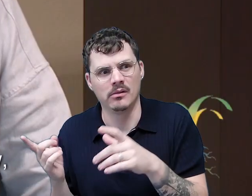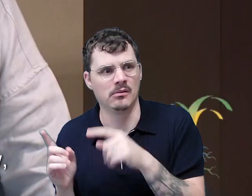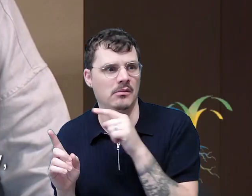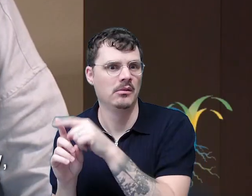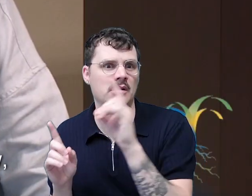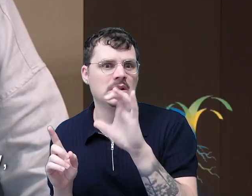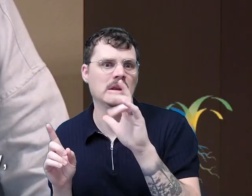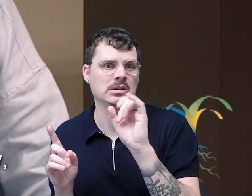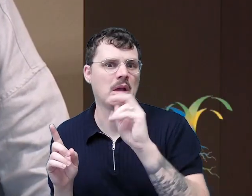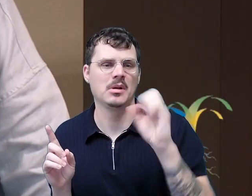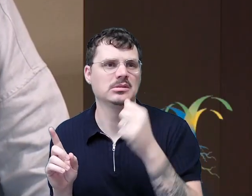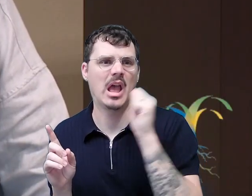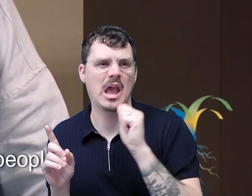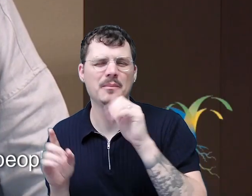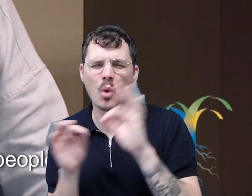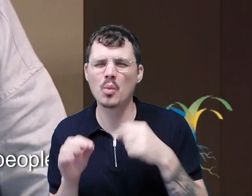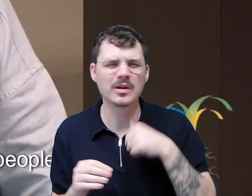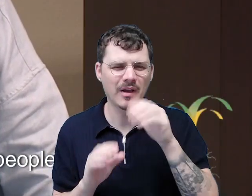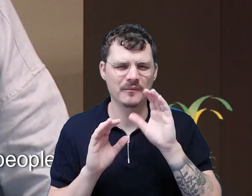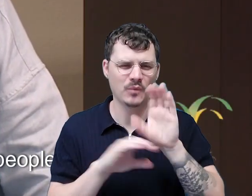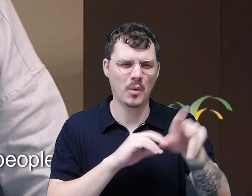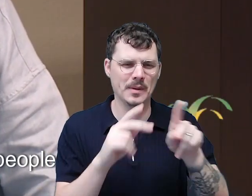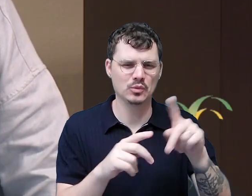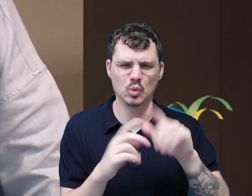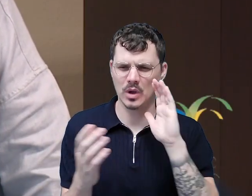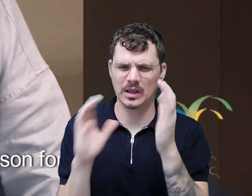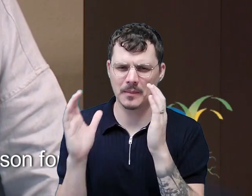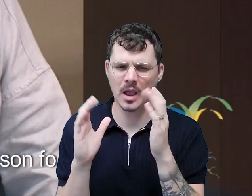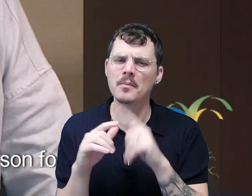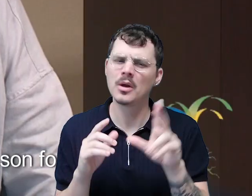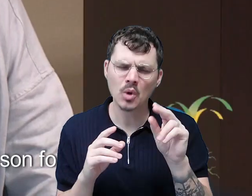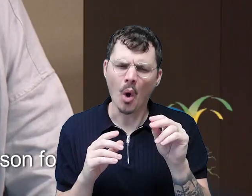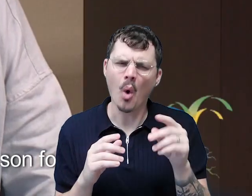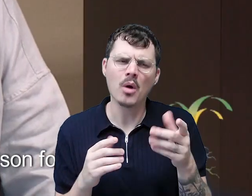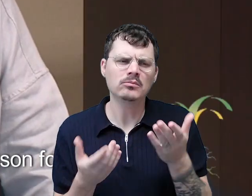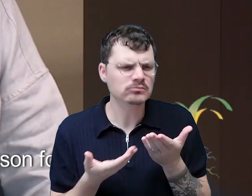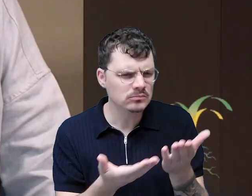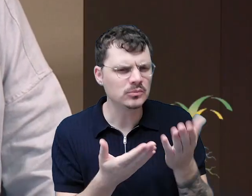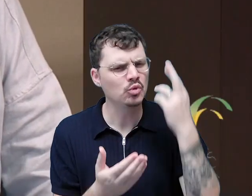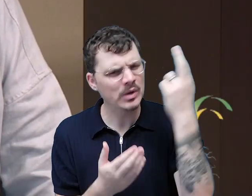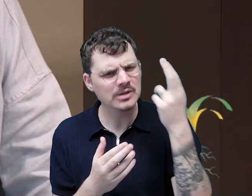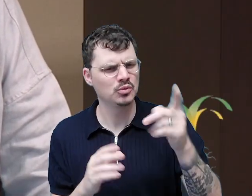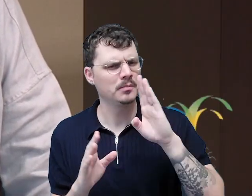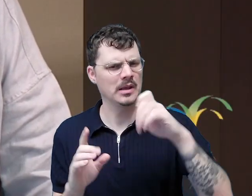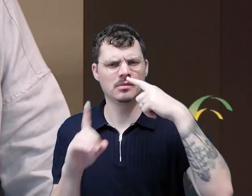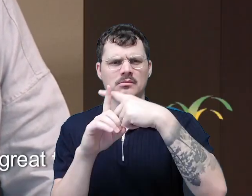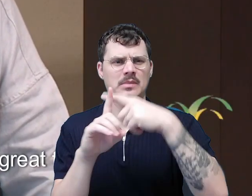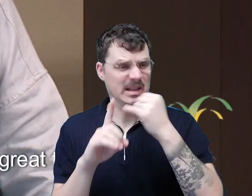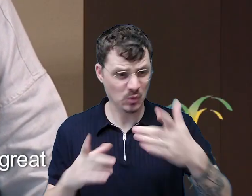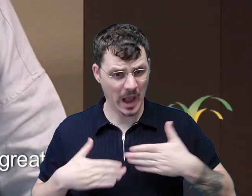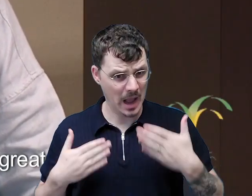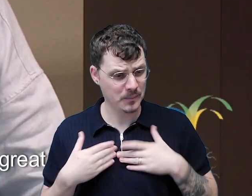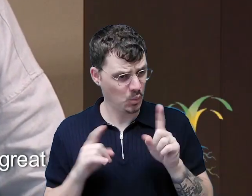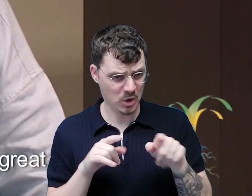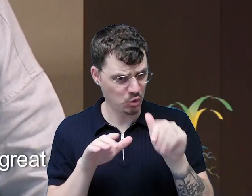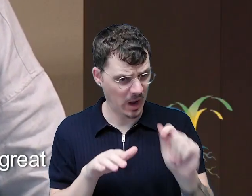Dick Simons' aunt, As long as we're not doing that to people, but we're saying, yeah, there's reason for optimism. If you're happy where